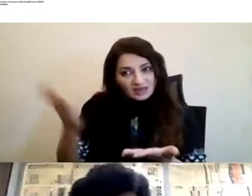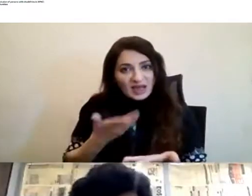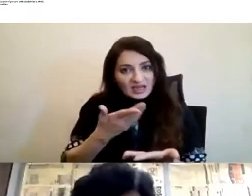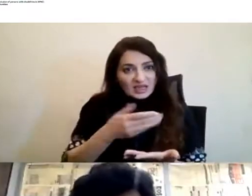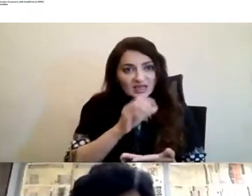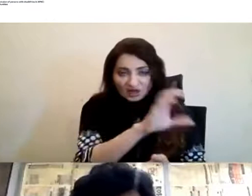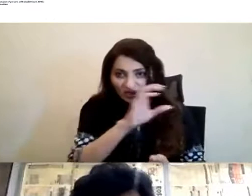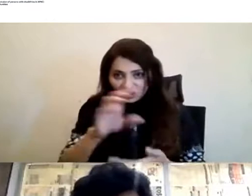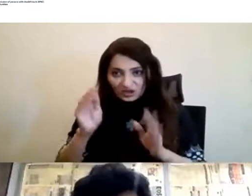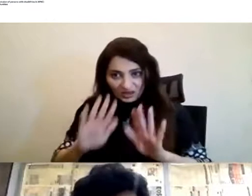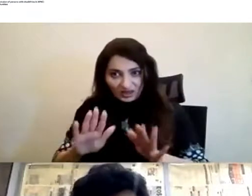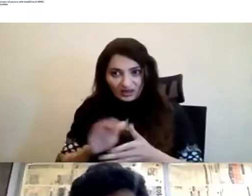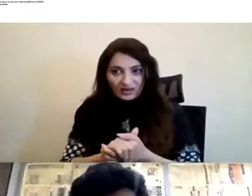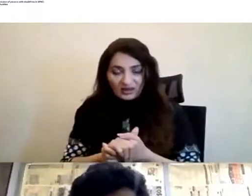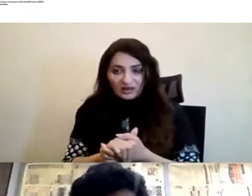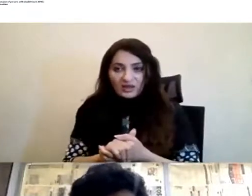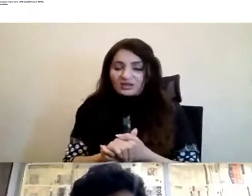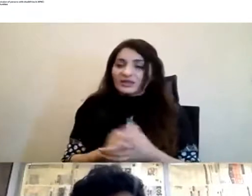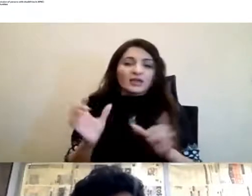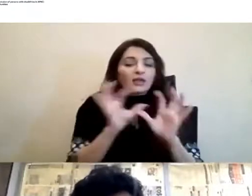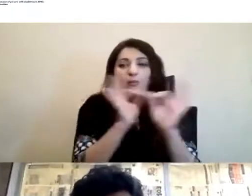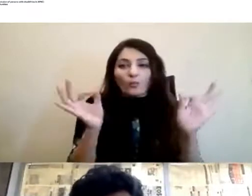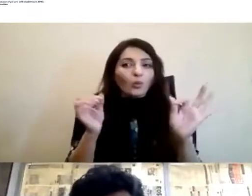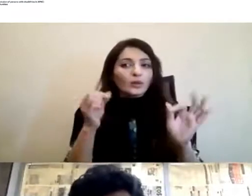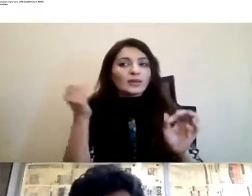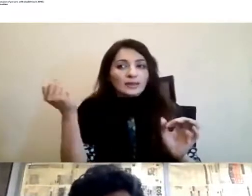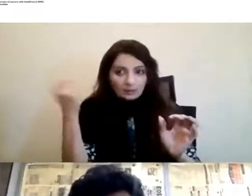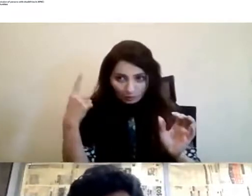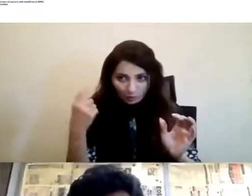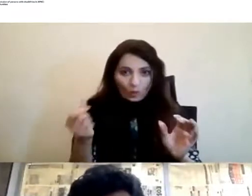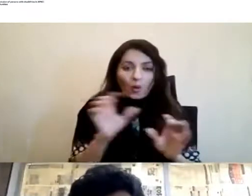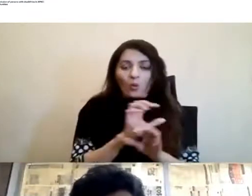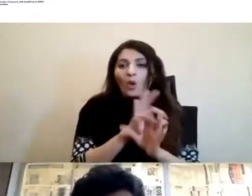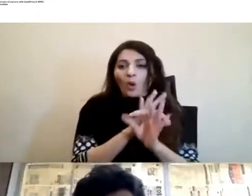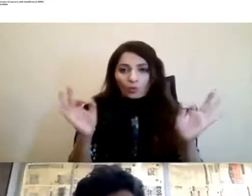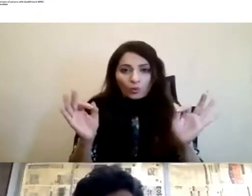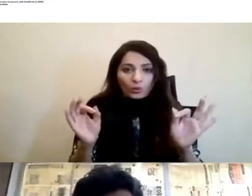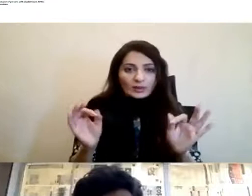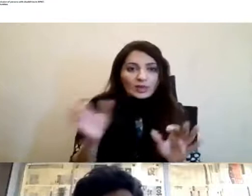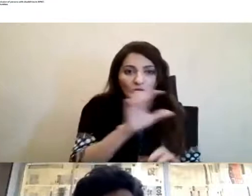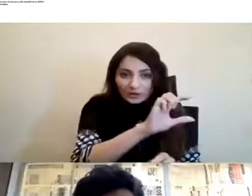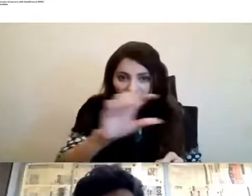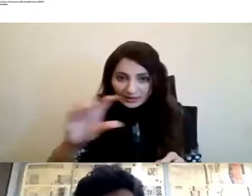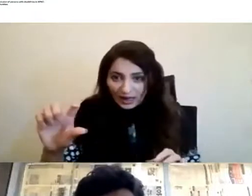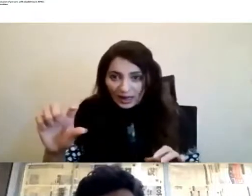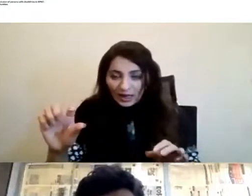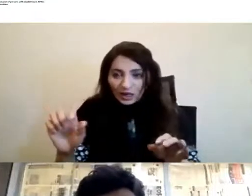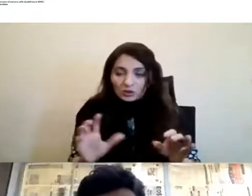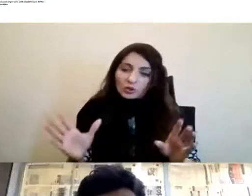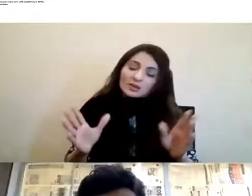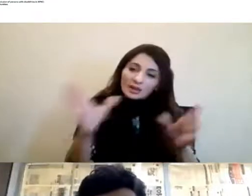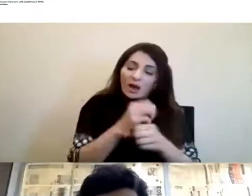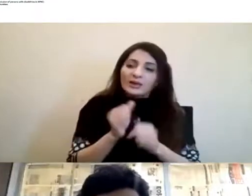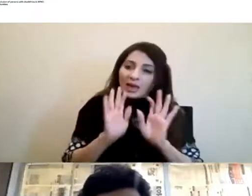innovated full text, full audio, multimedia talking book, which is accessible for all, even the low literate, the parents who